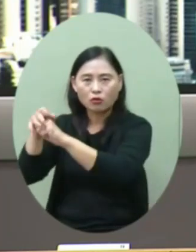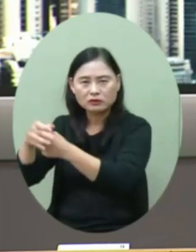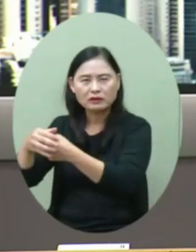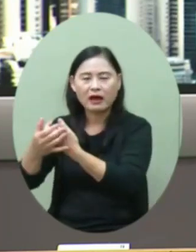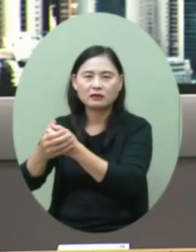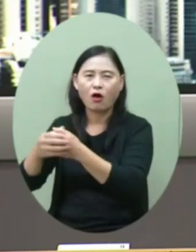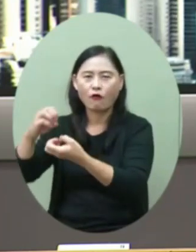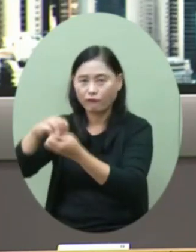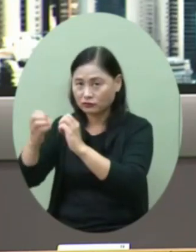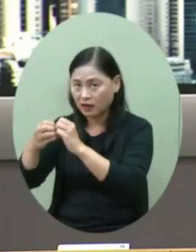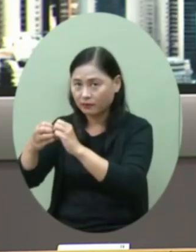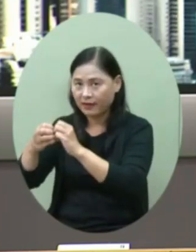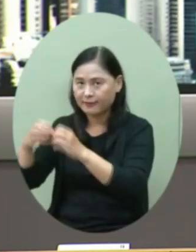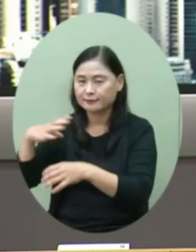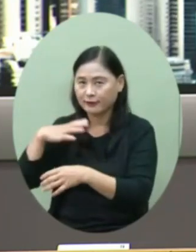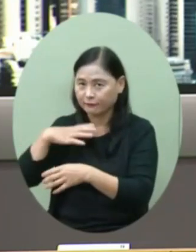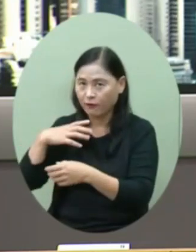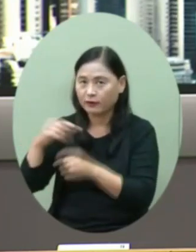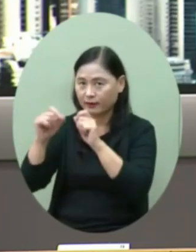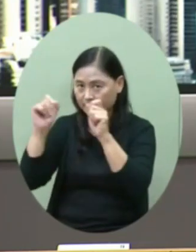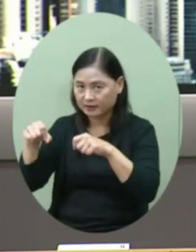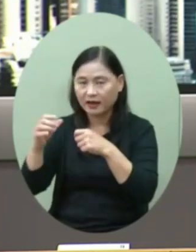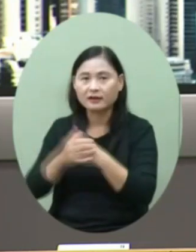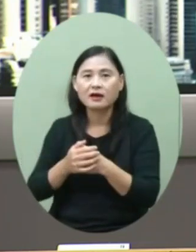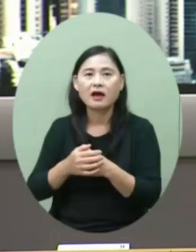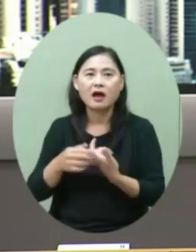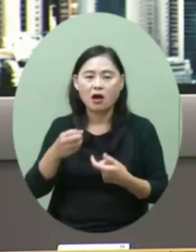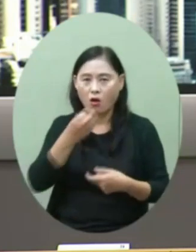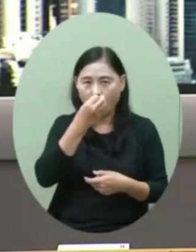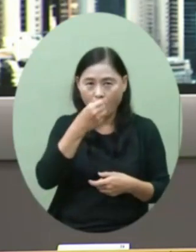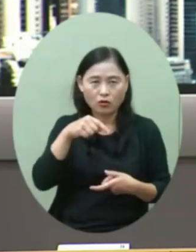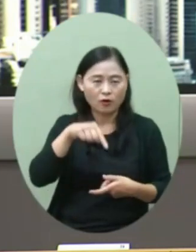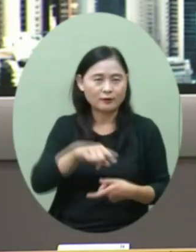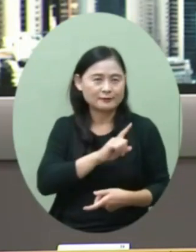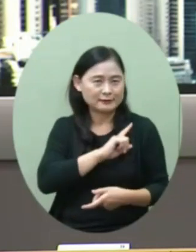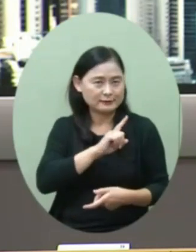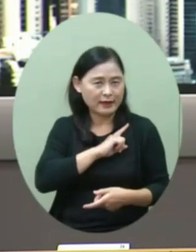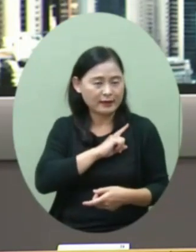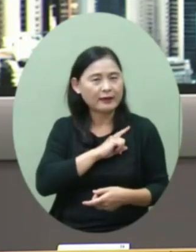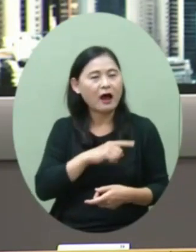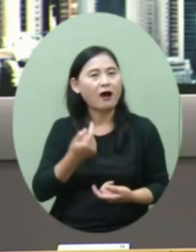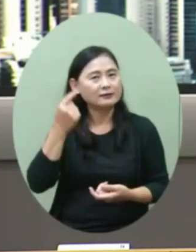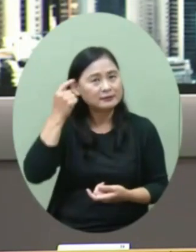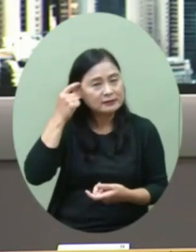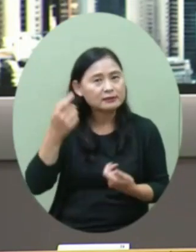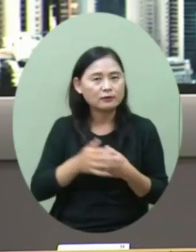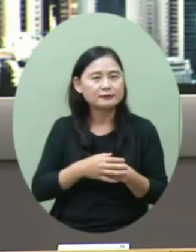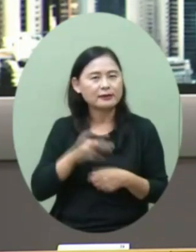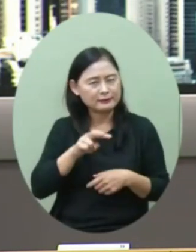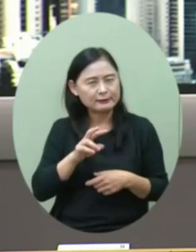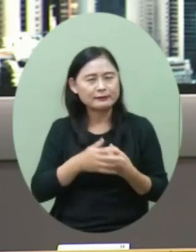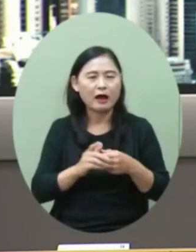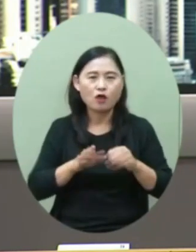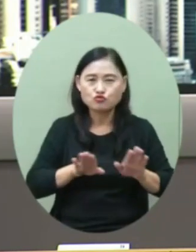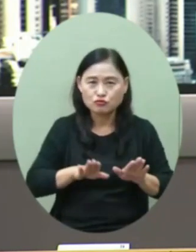SL. There is also the very complex relations at the